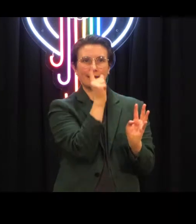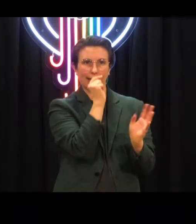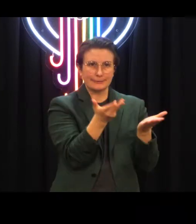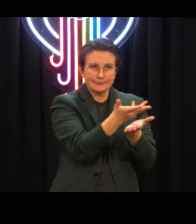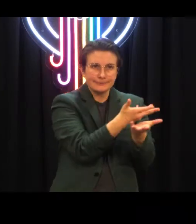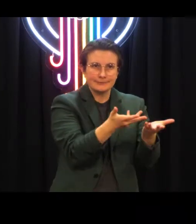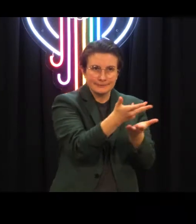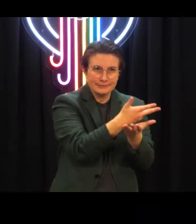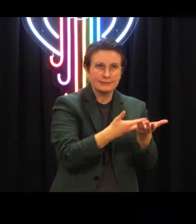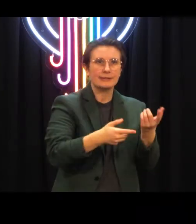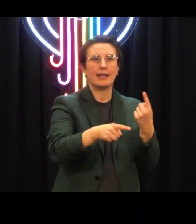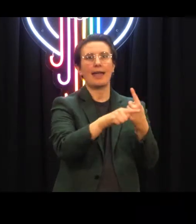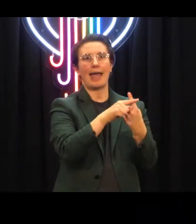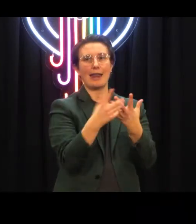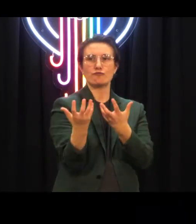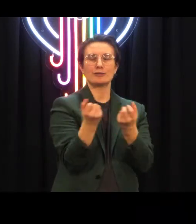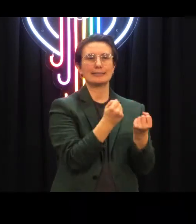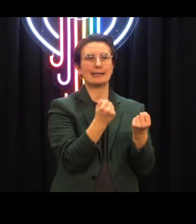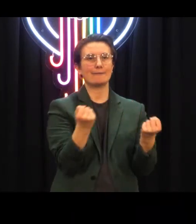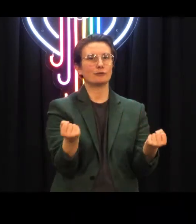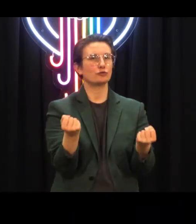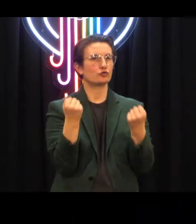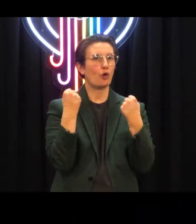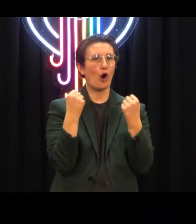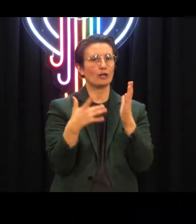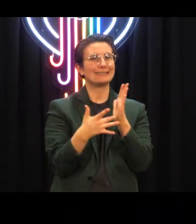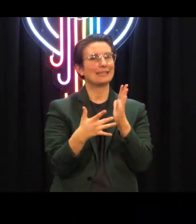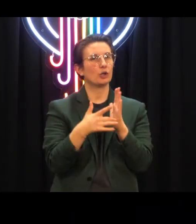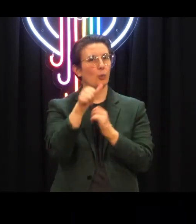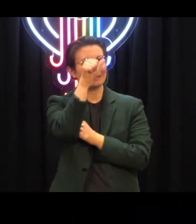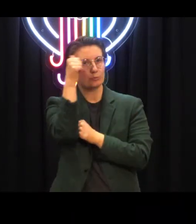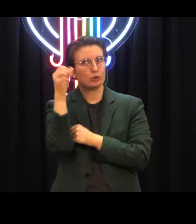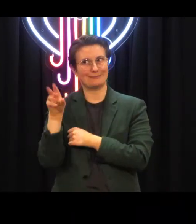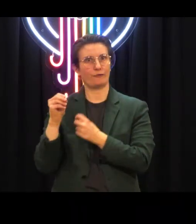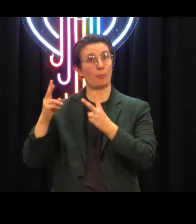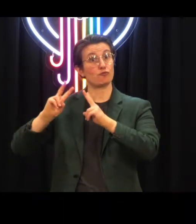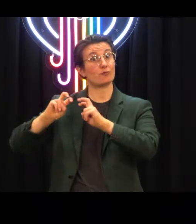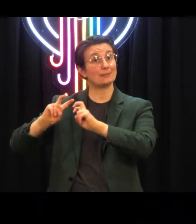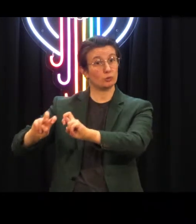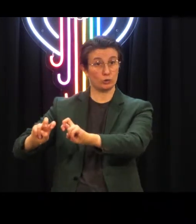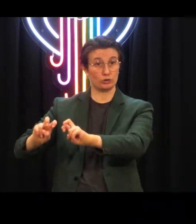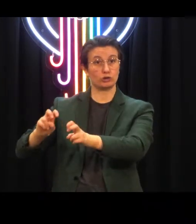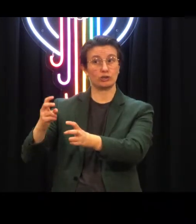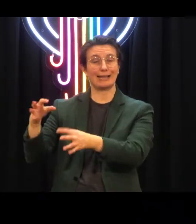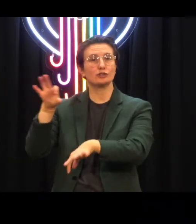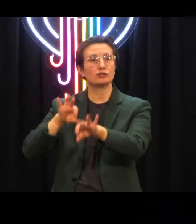technical expertise that we will be growing through this research investment.